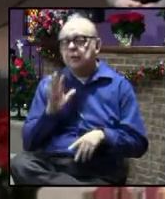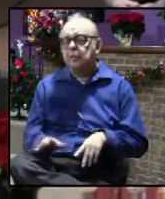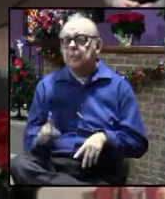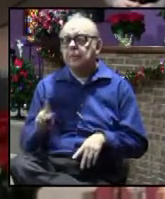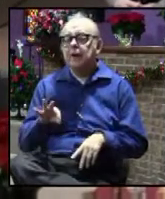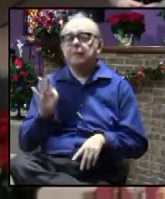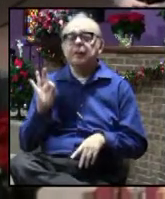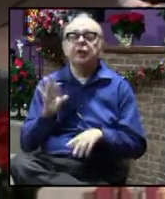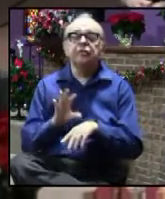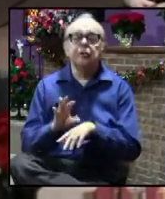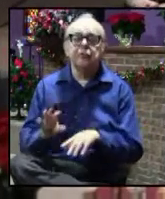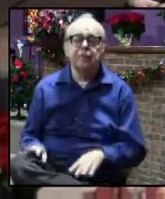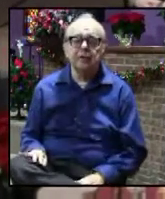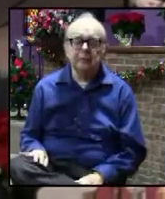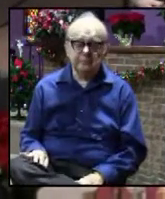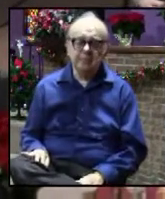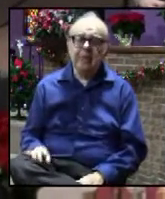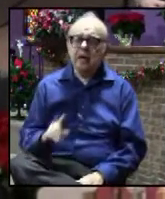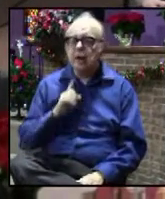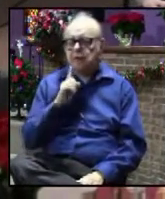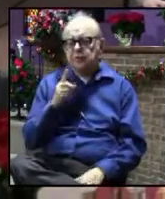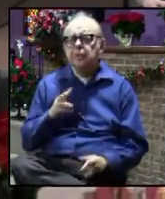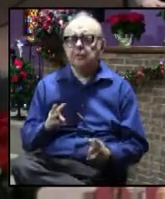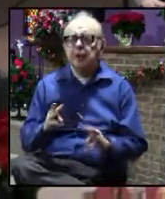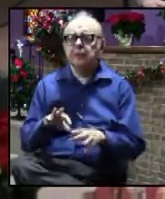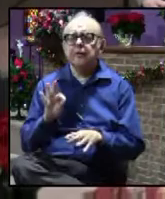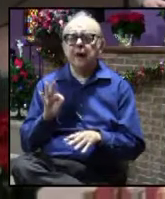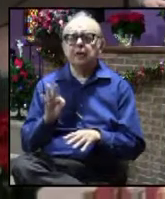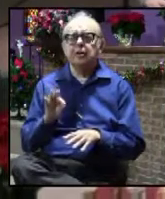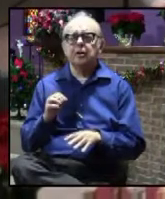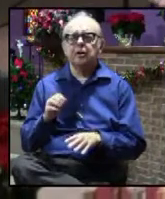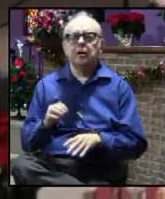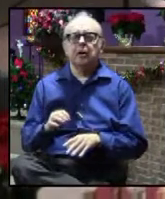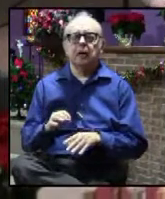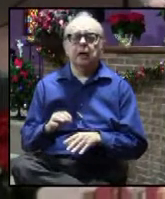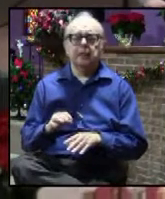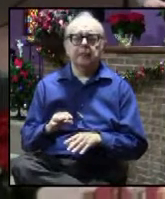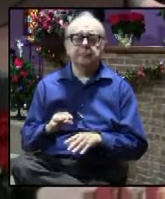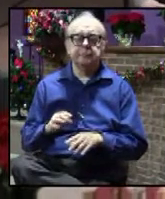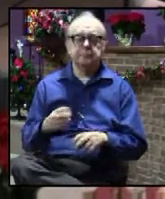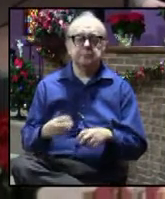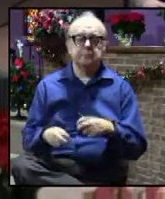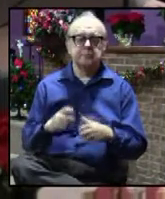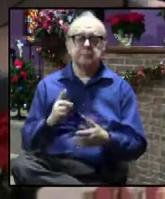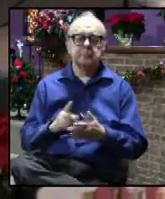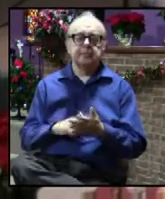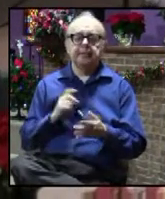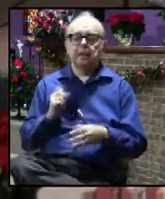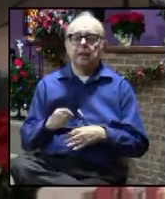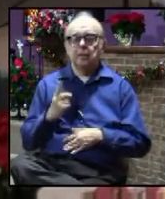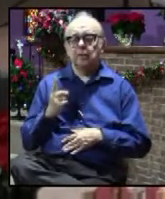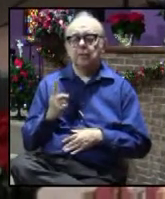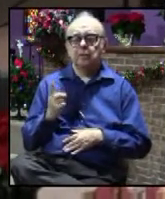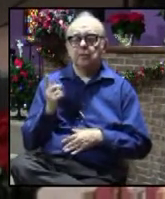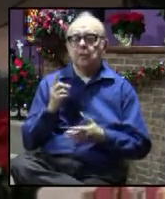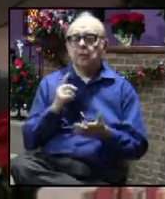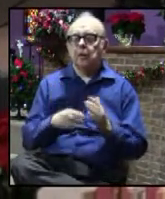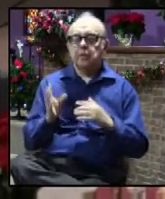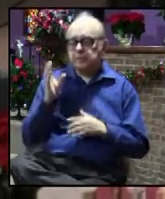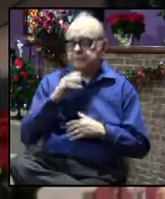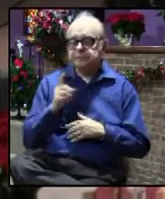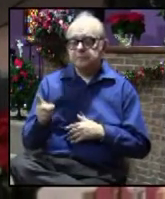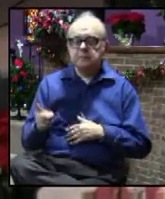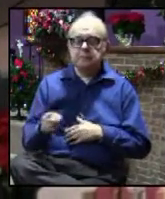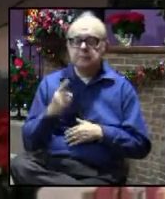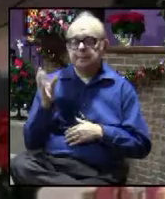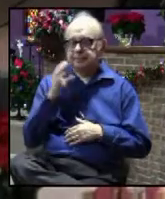church. And it is. But the problem is sometimes you got to realize what you're looking for. What I was